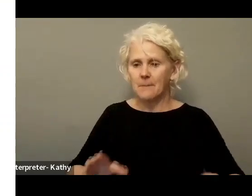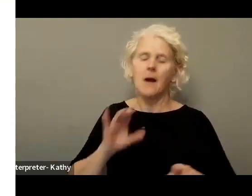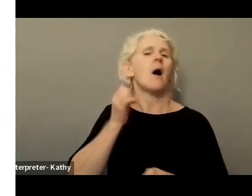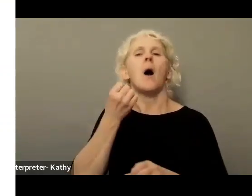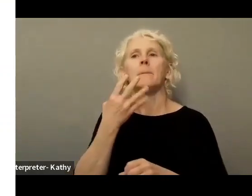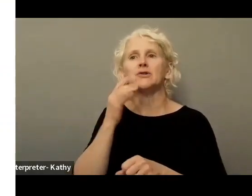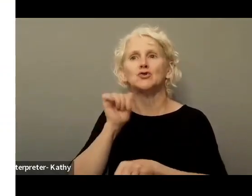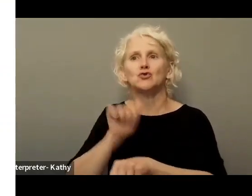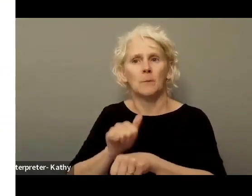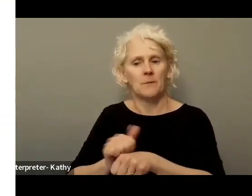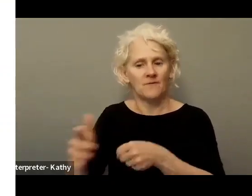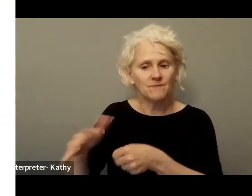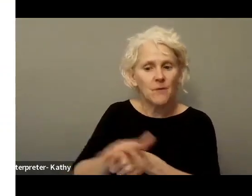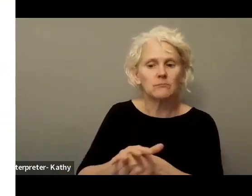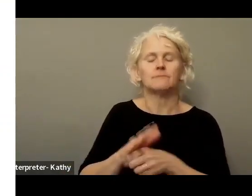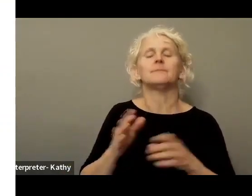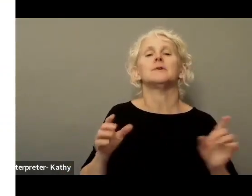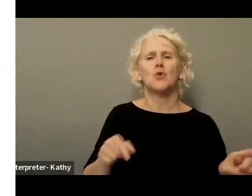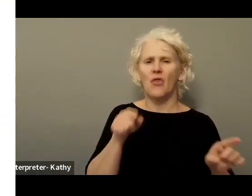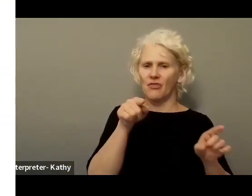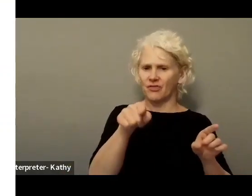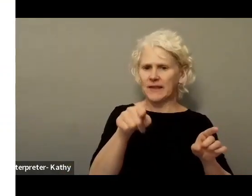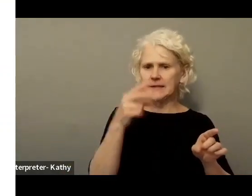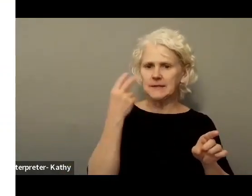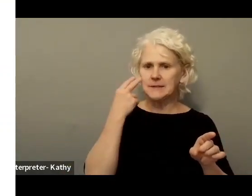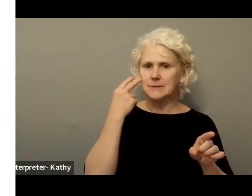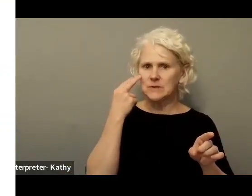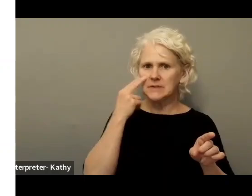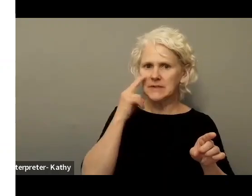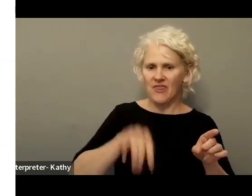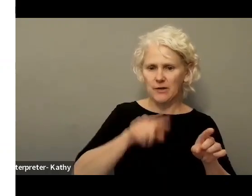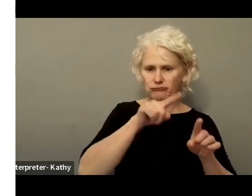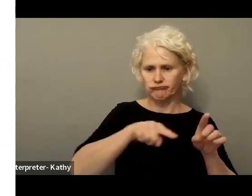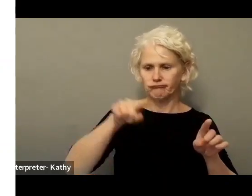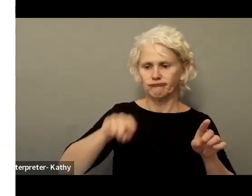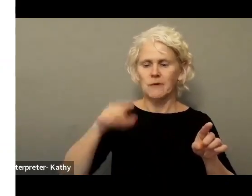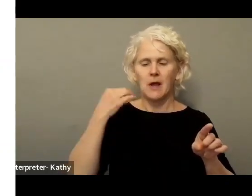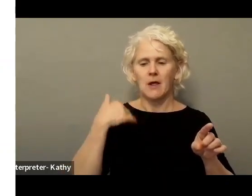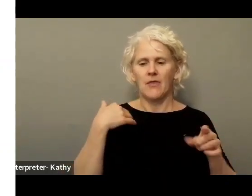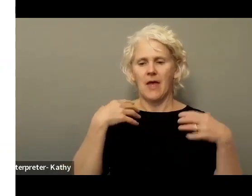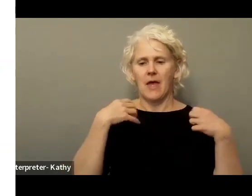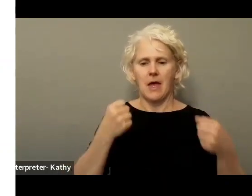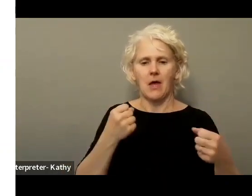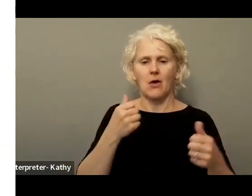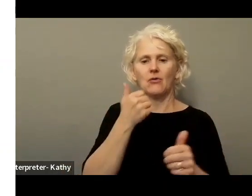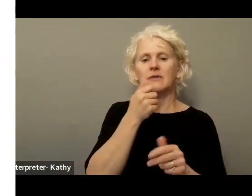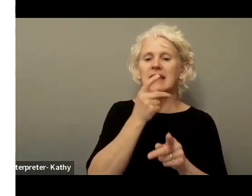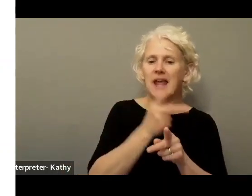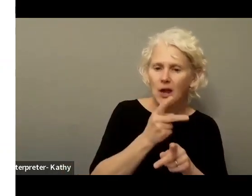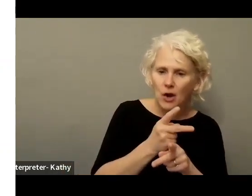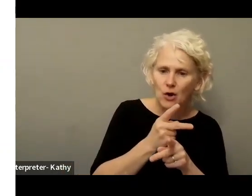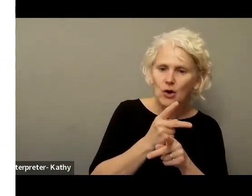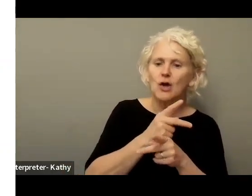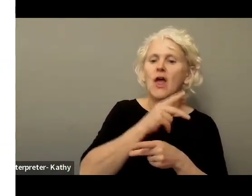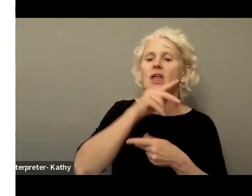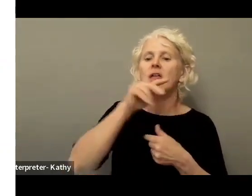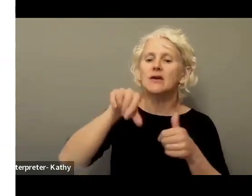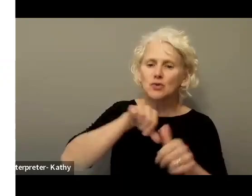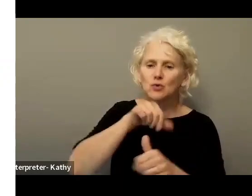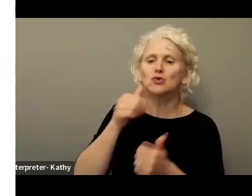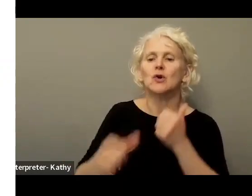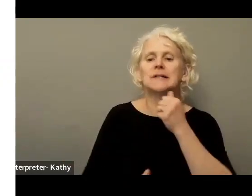And here what we see is that the healthcare and social assistance has consistently higher vacancy